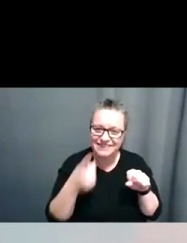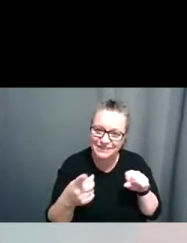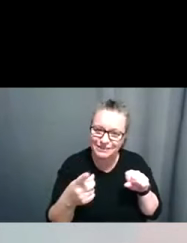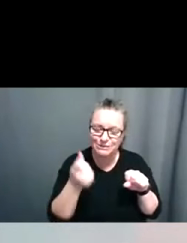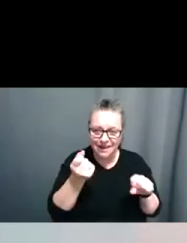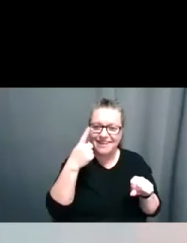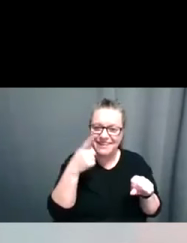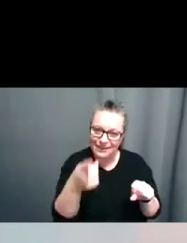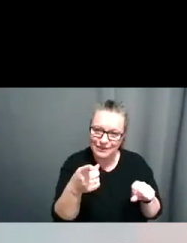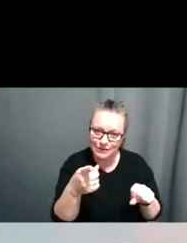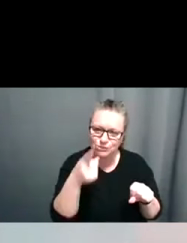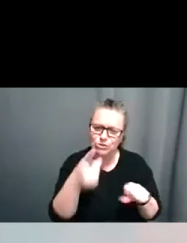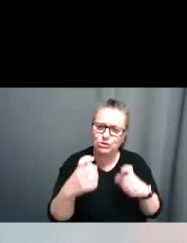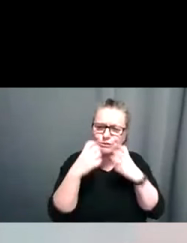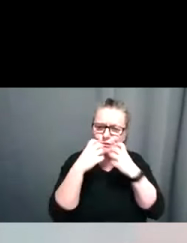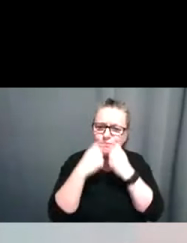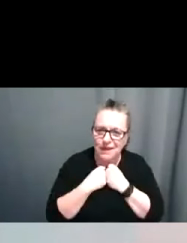you, you matter.